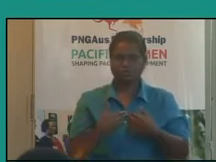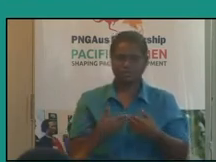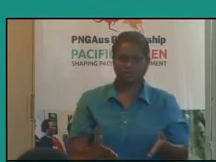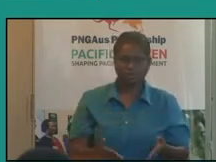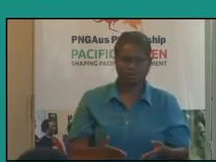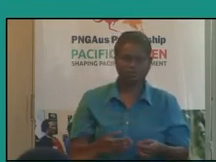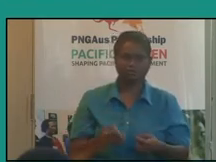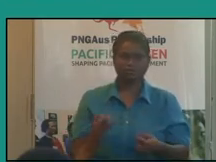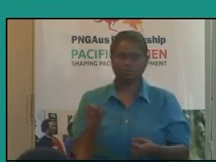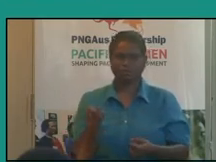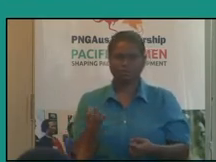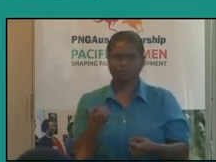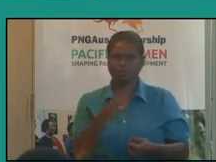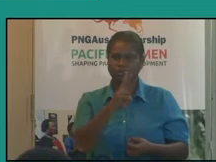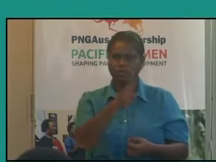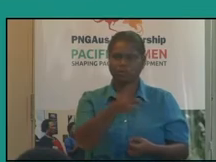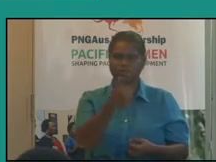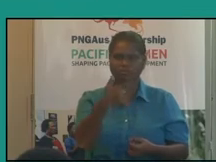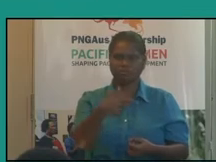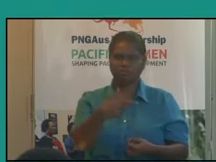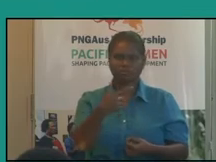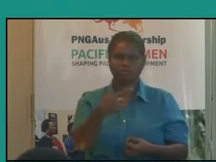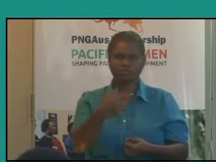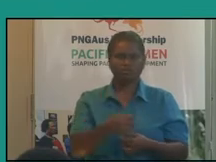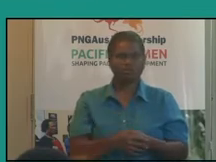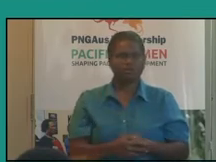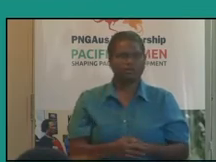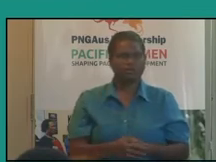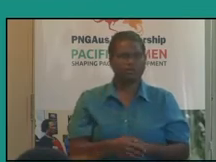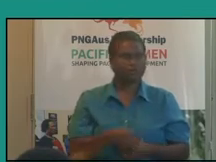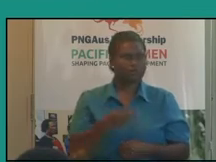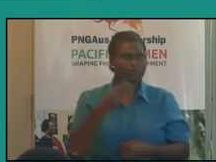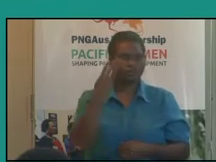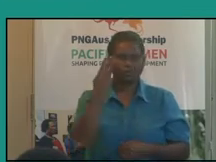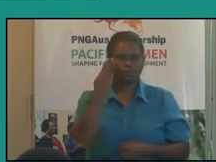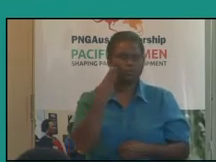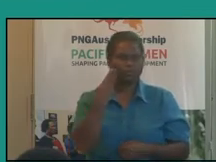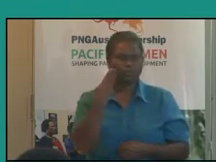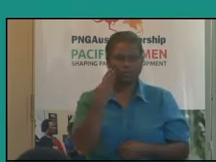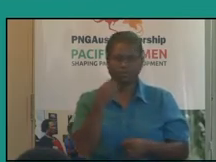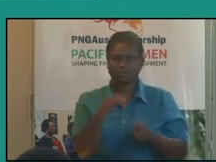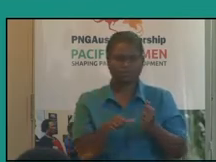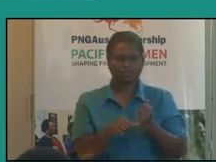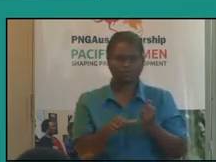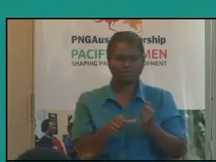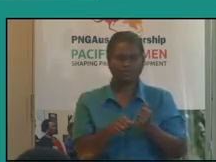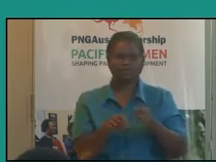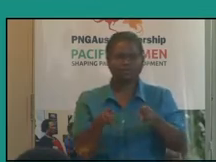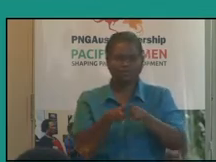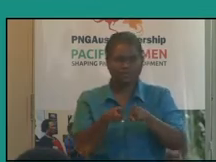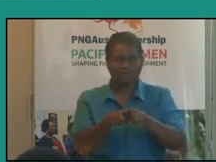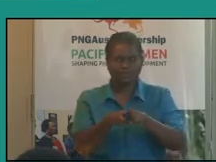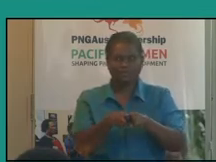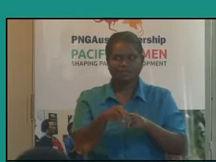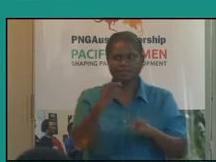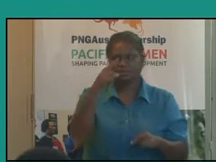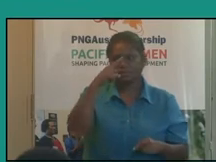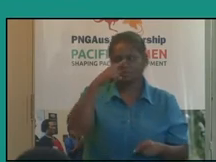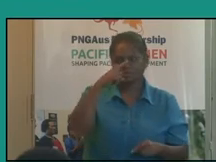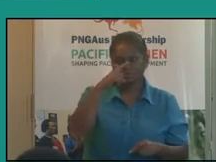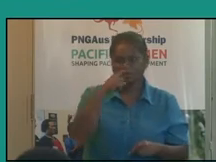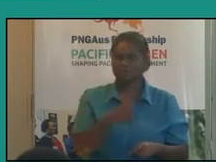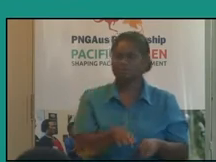2017. And women cannot be put into that same category as those ones that have already started the